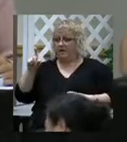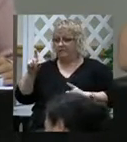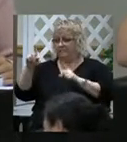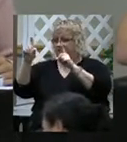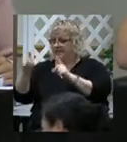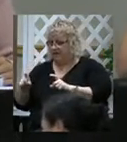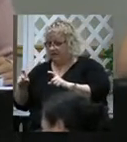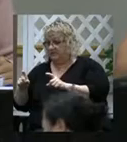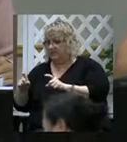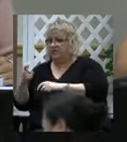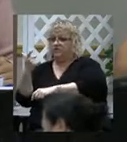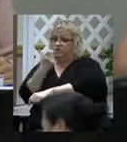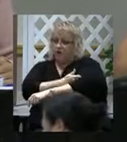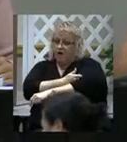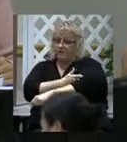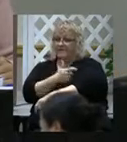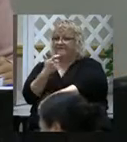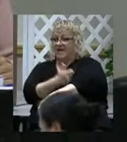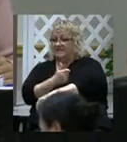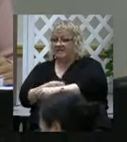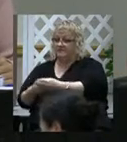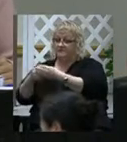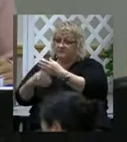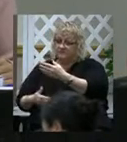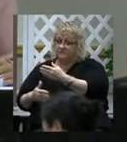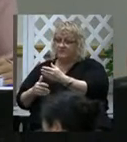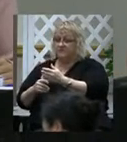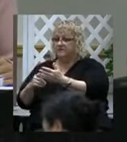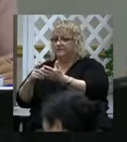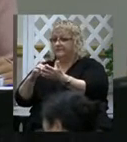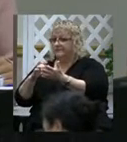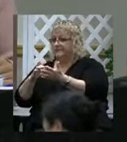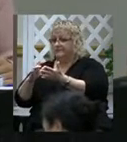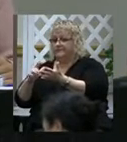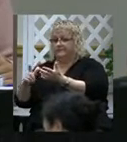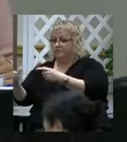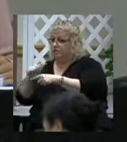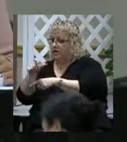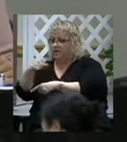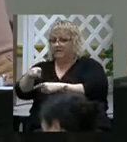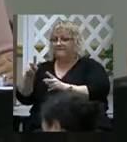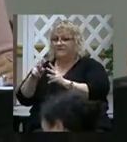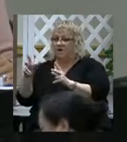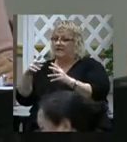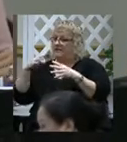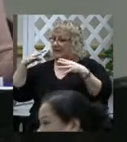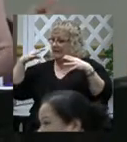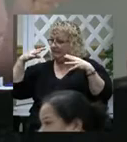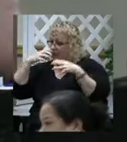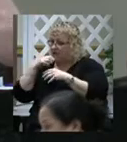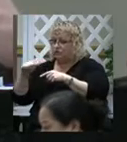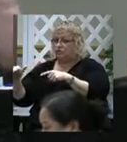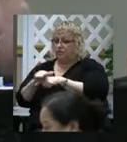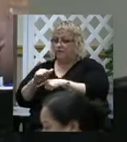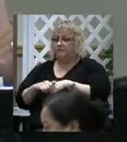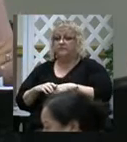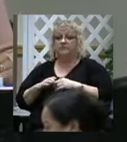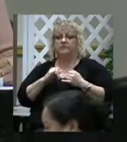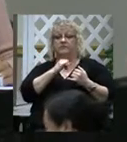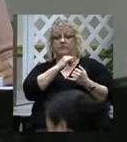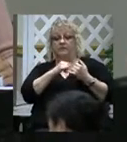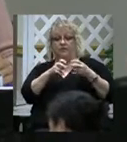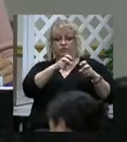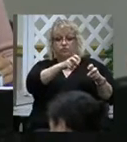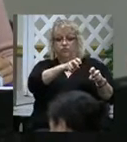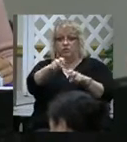of shots and vaccinations and go through training. It was very complex. In the end, we